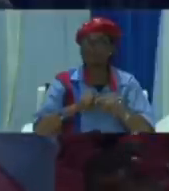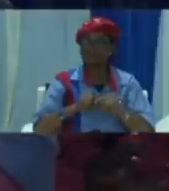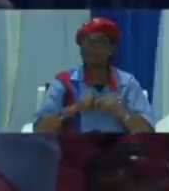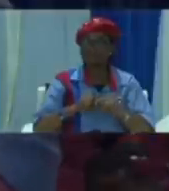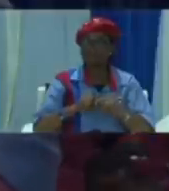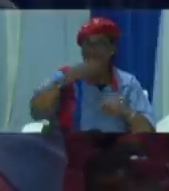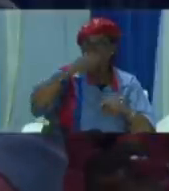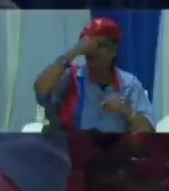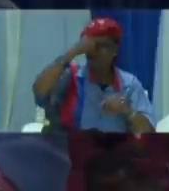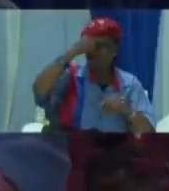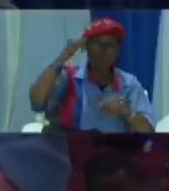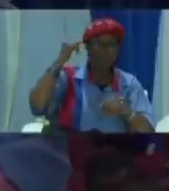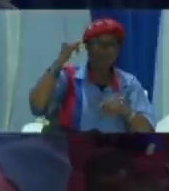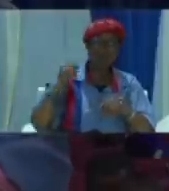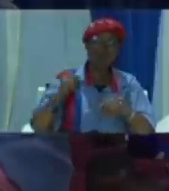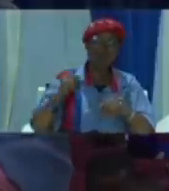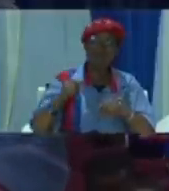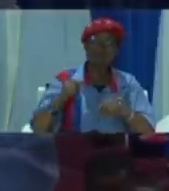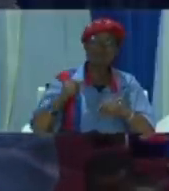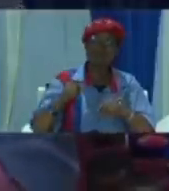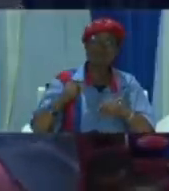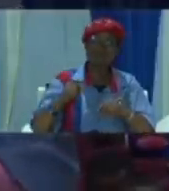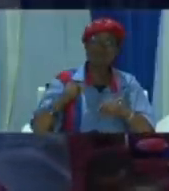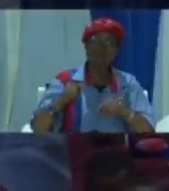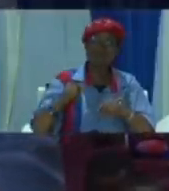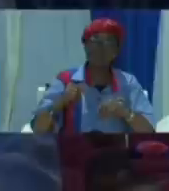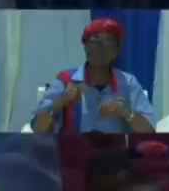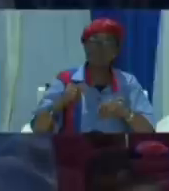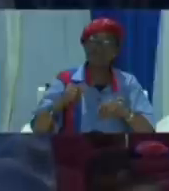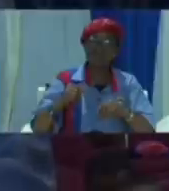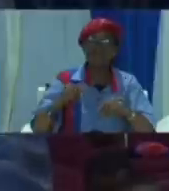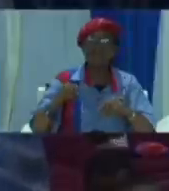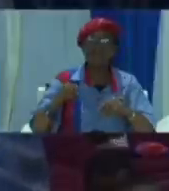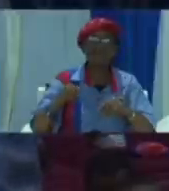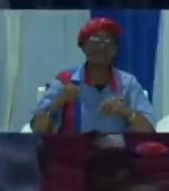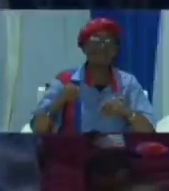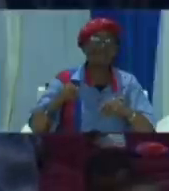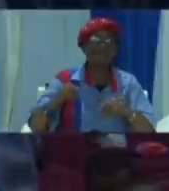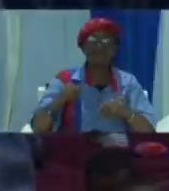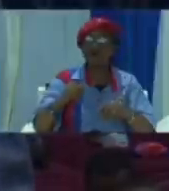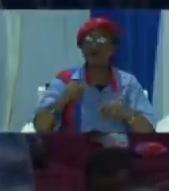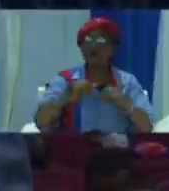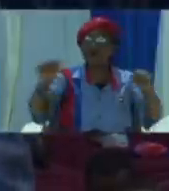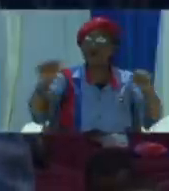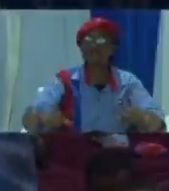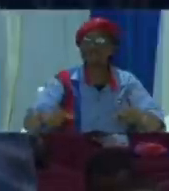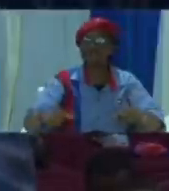Because they've made an altar call tonight, and I believe after that powerful message,